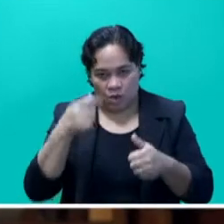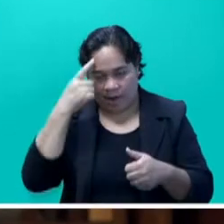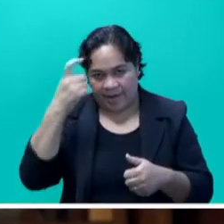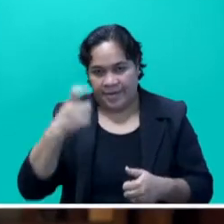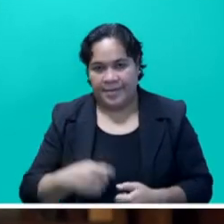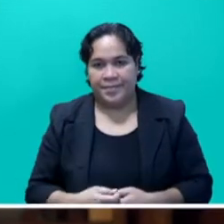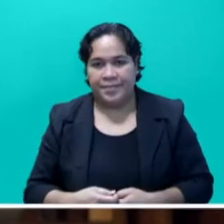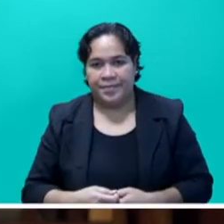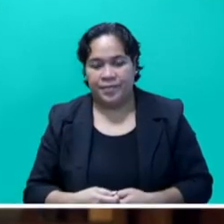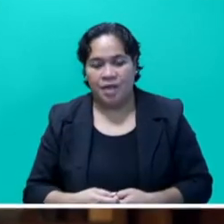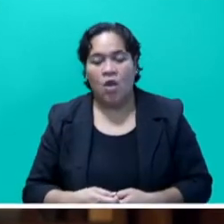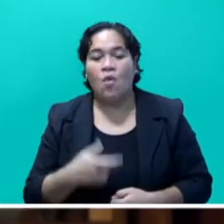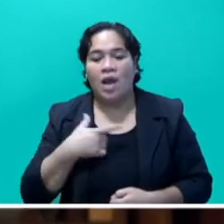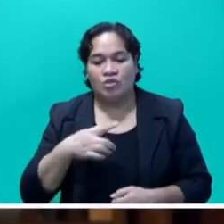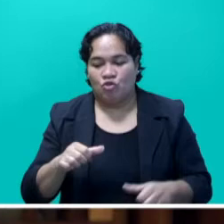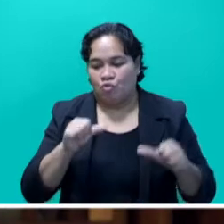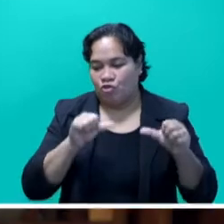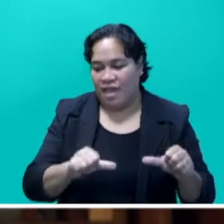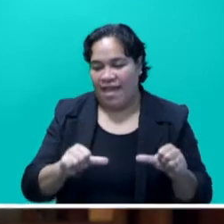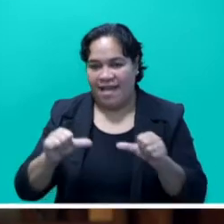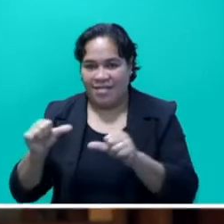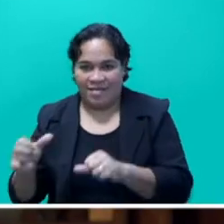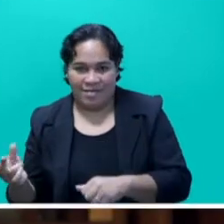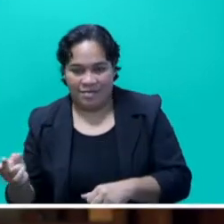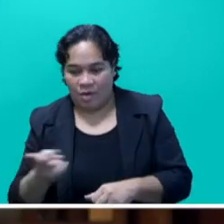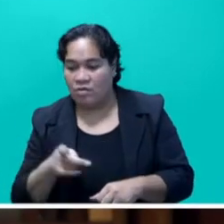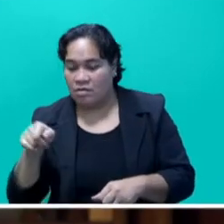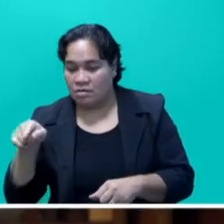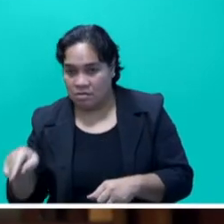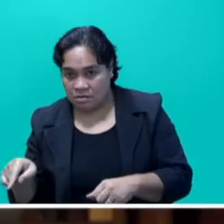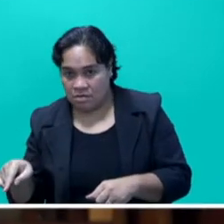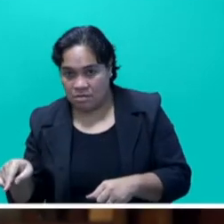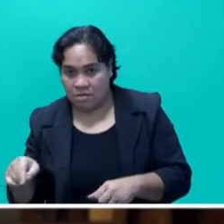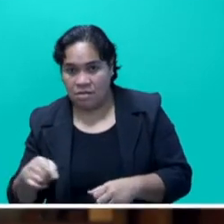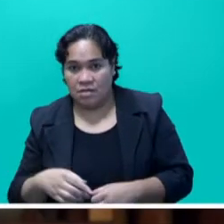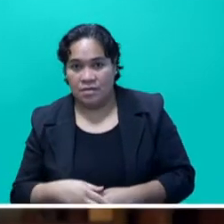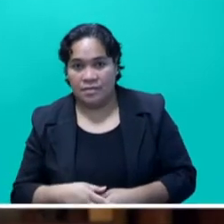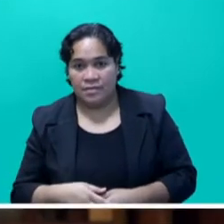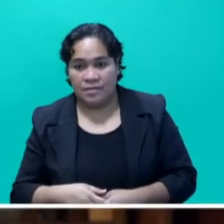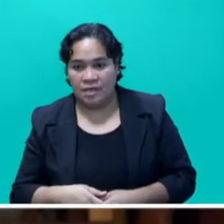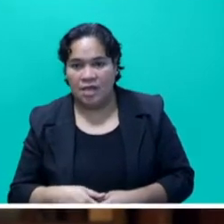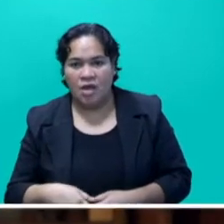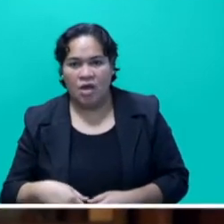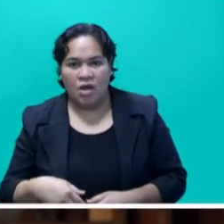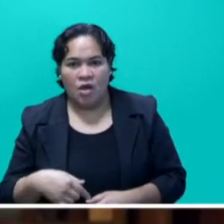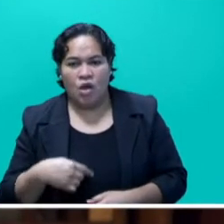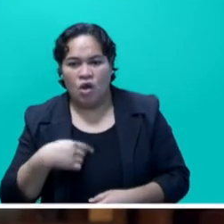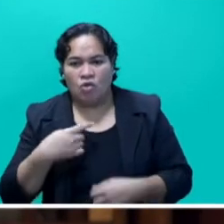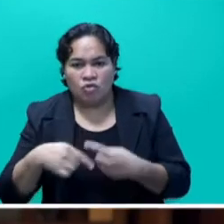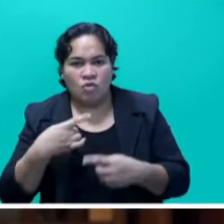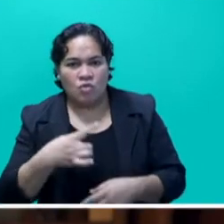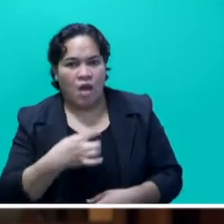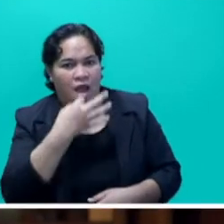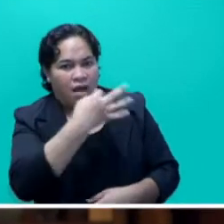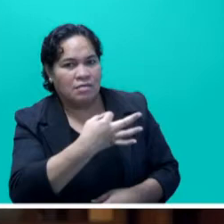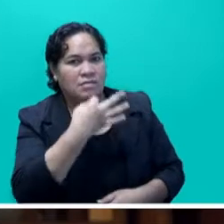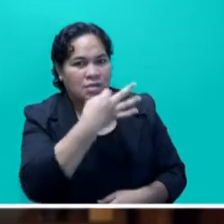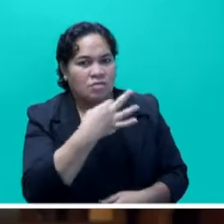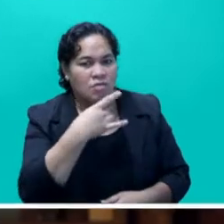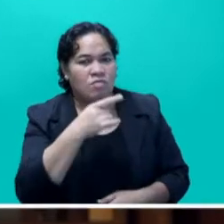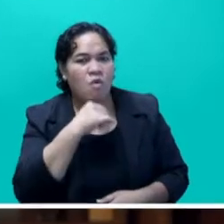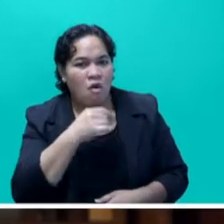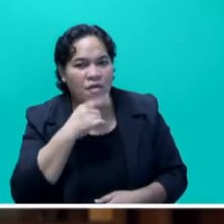So it will protect consumers from irresponsible lending and also irresponsible